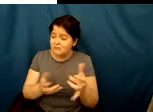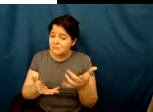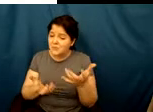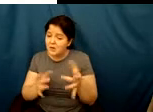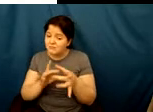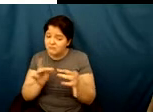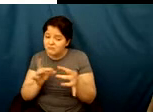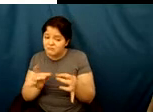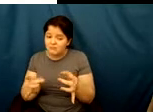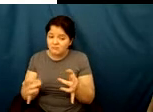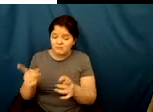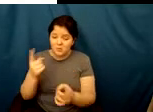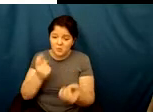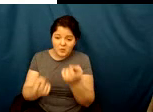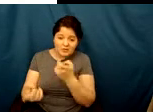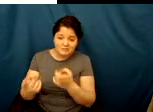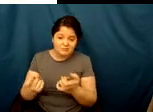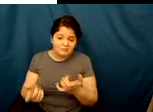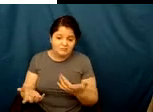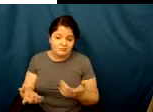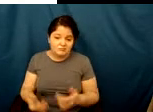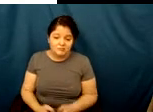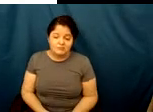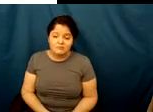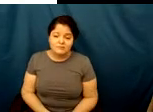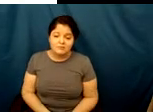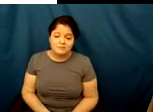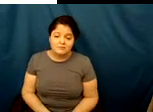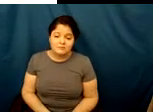any questions or has any comments?